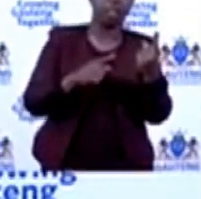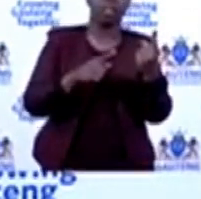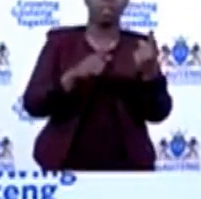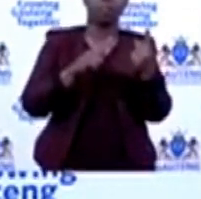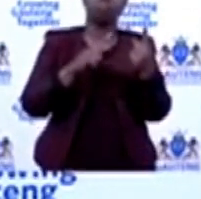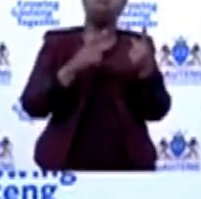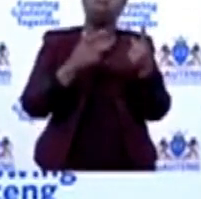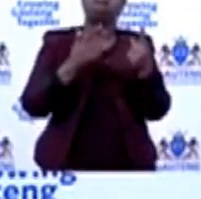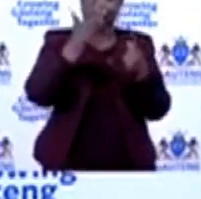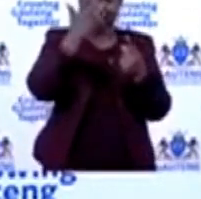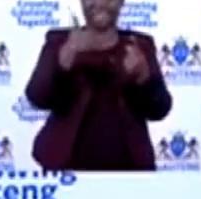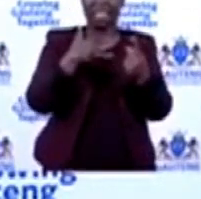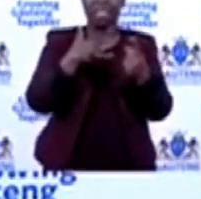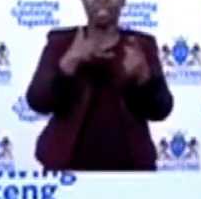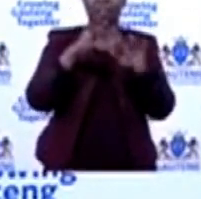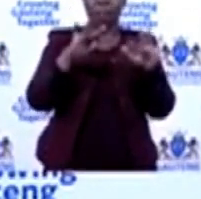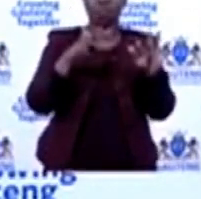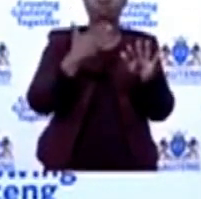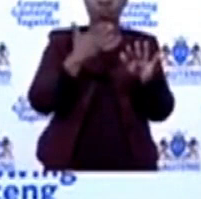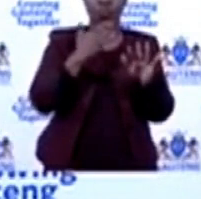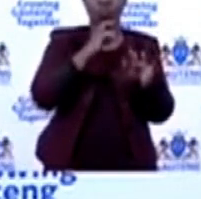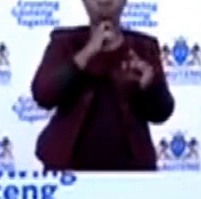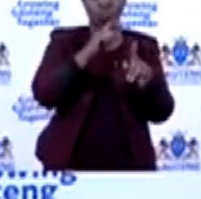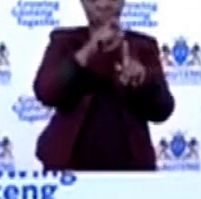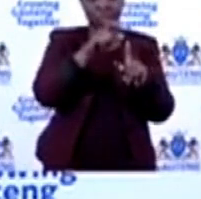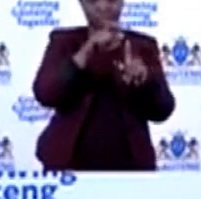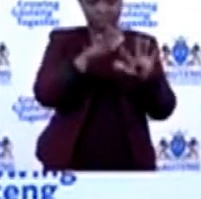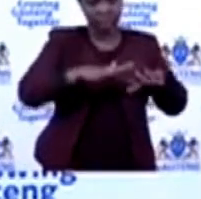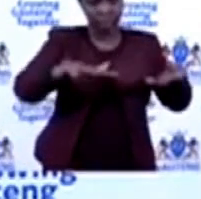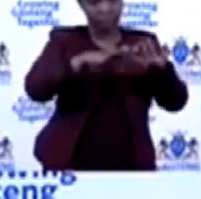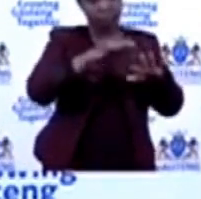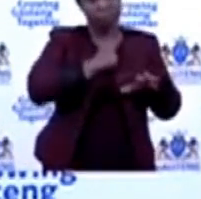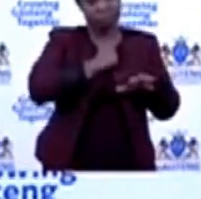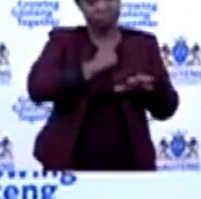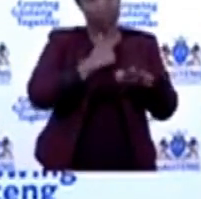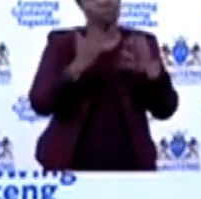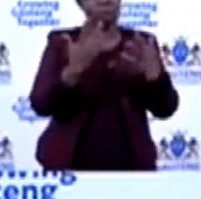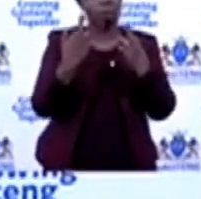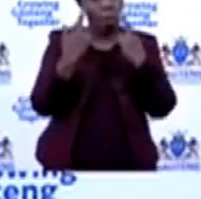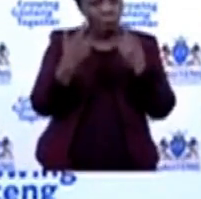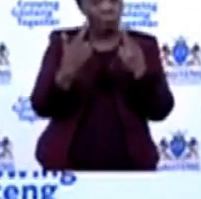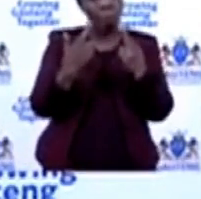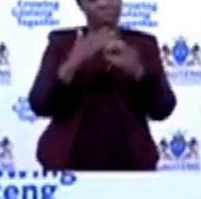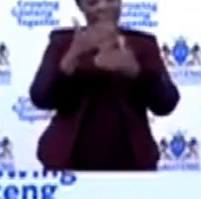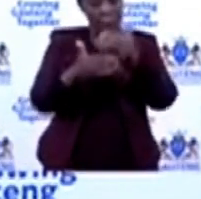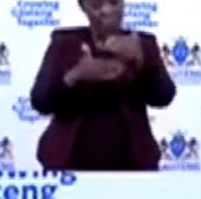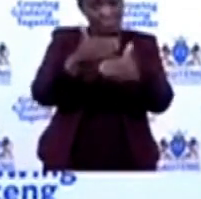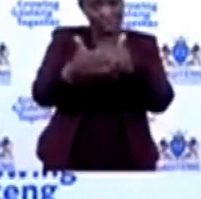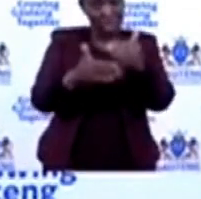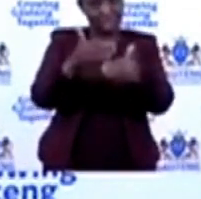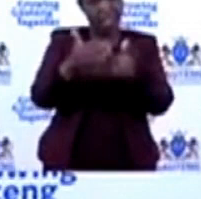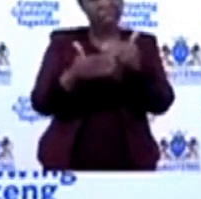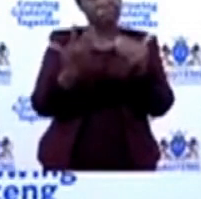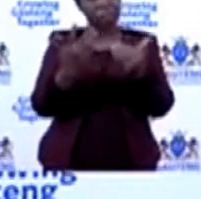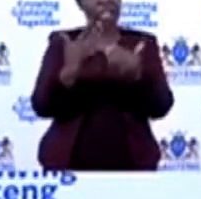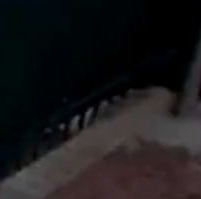our facilities. We just hope that in the process there will also be consideration